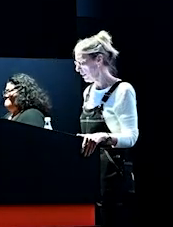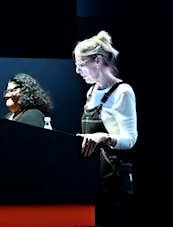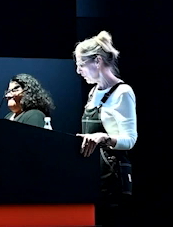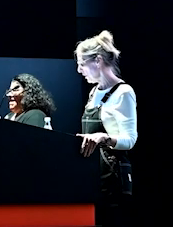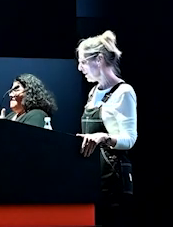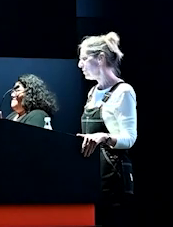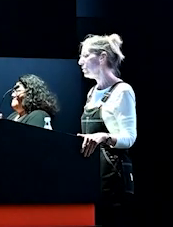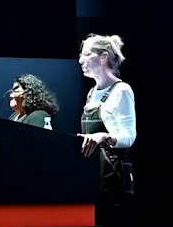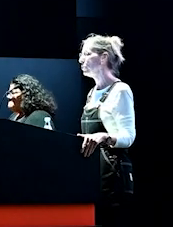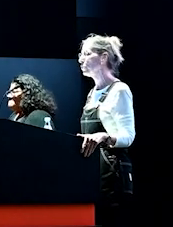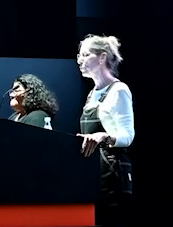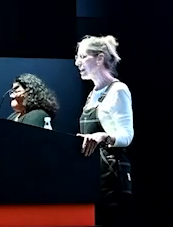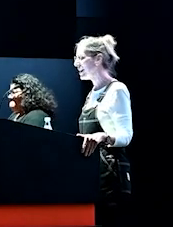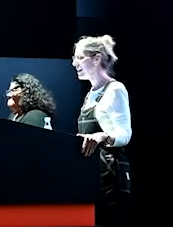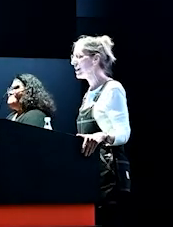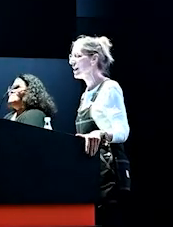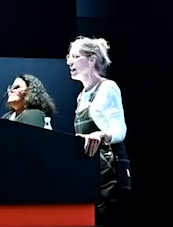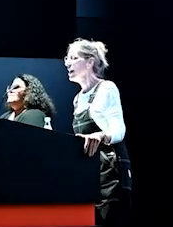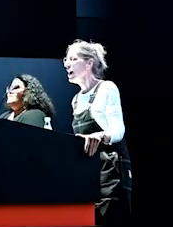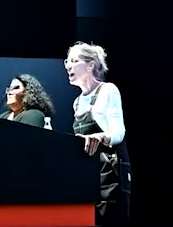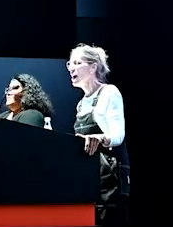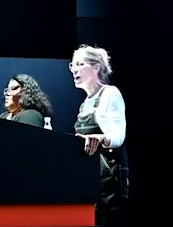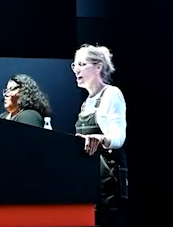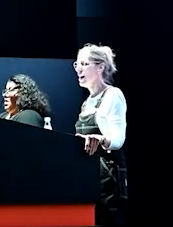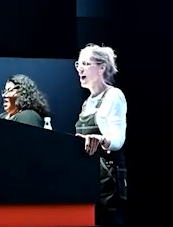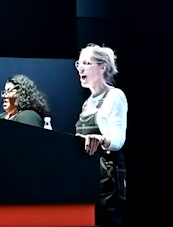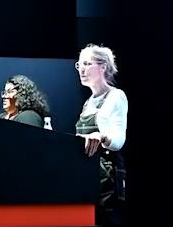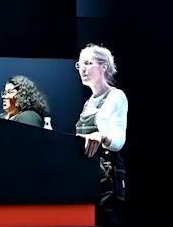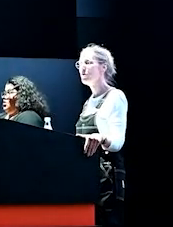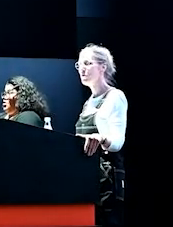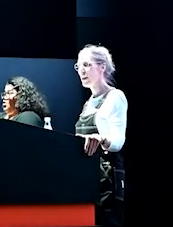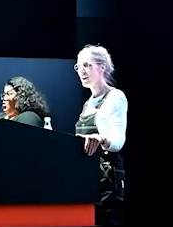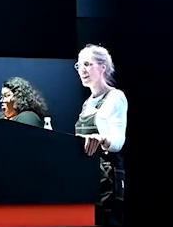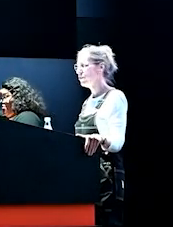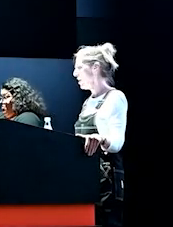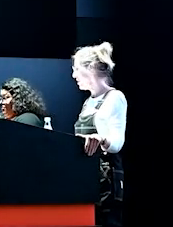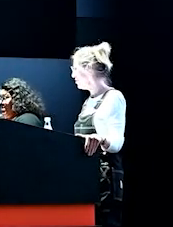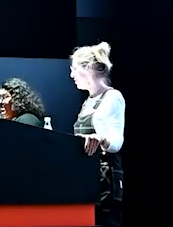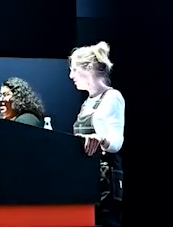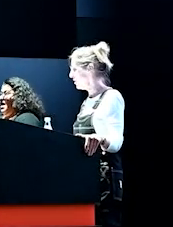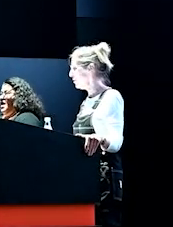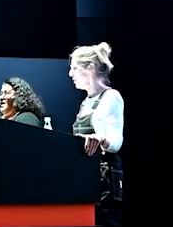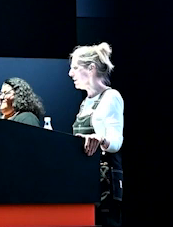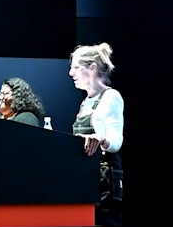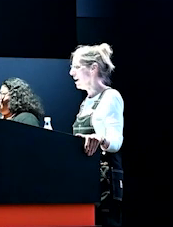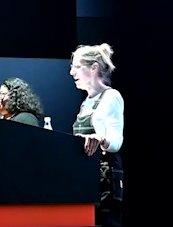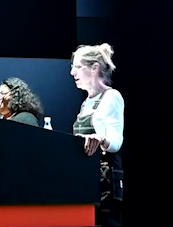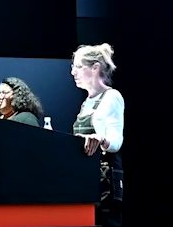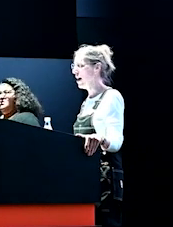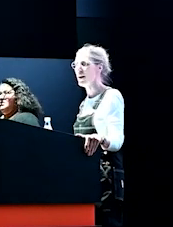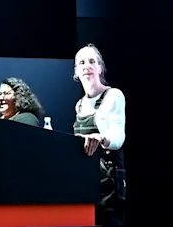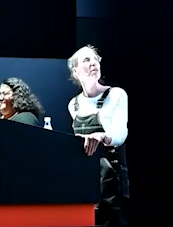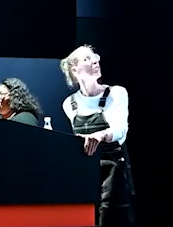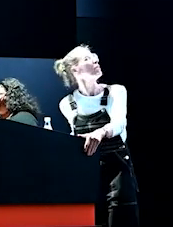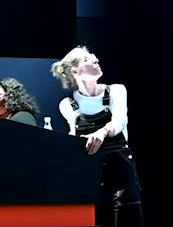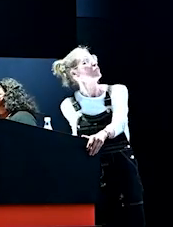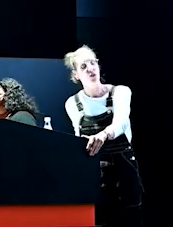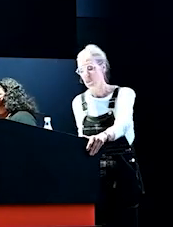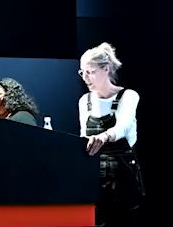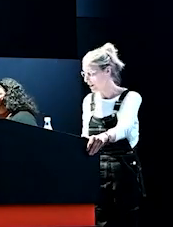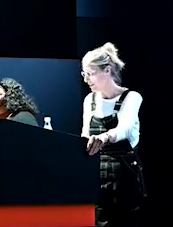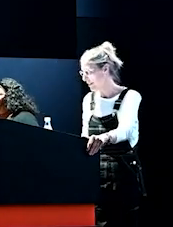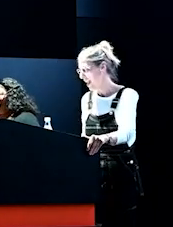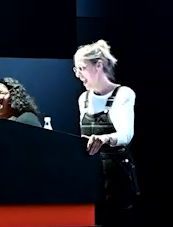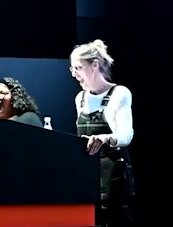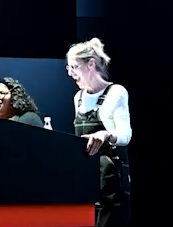when learning to read, I was very challenged learning to read. I look at these